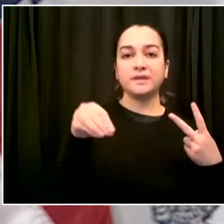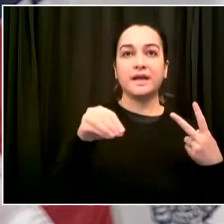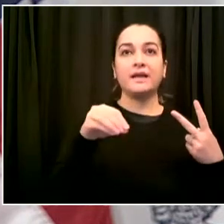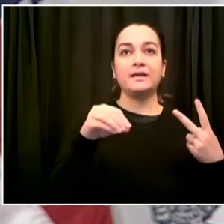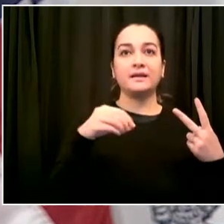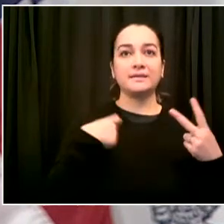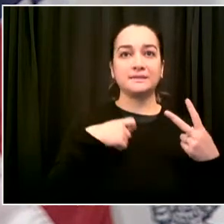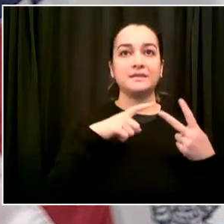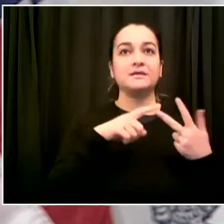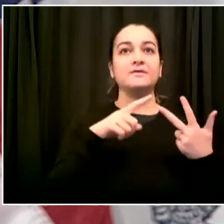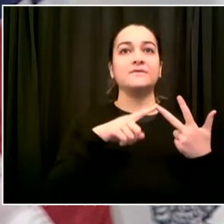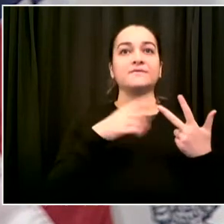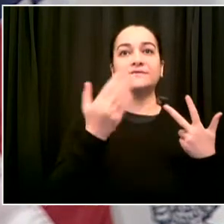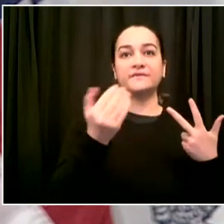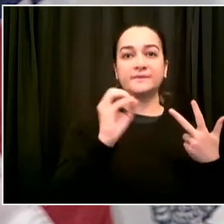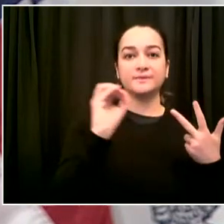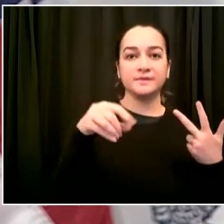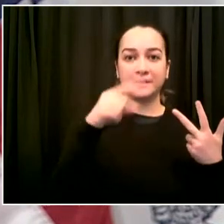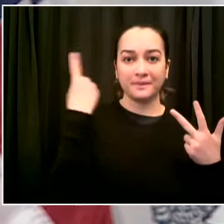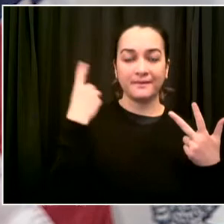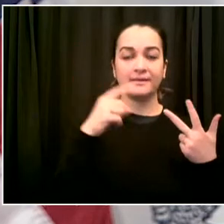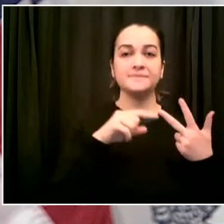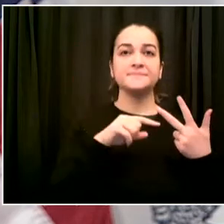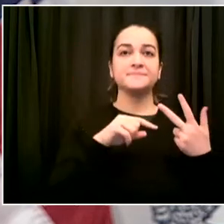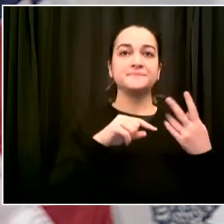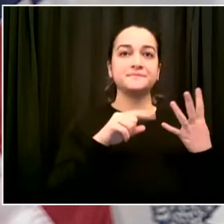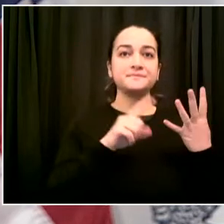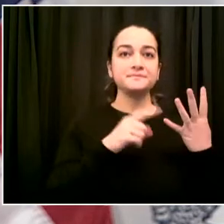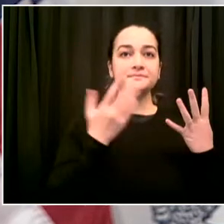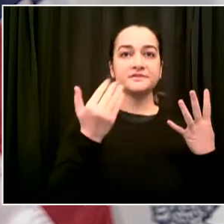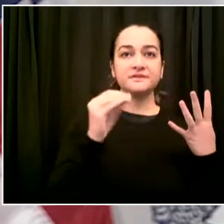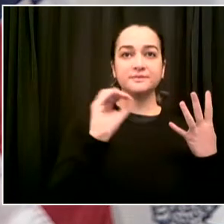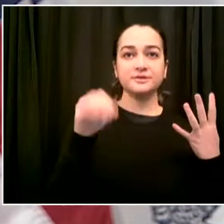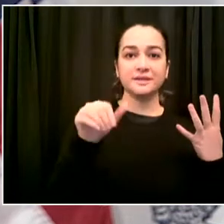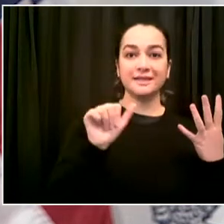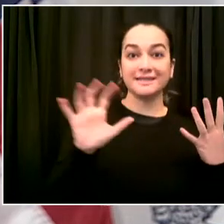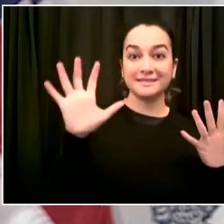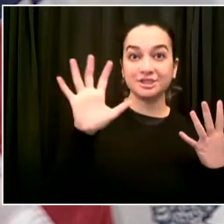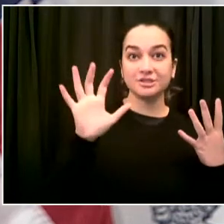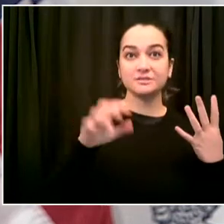it's actually meaningfully different. 65 and up is 41% white,